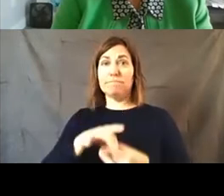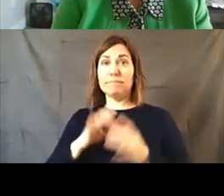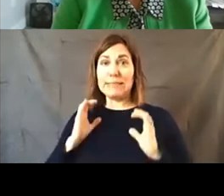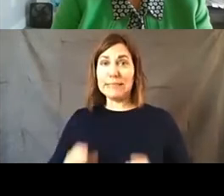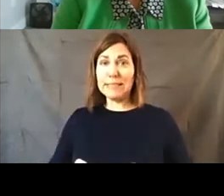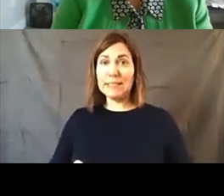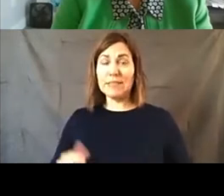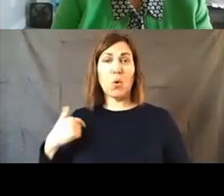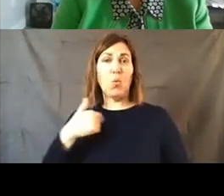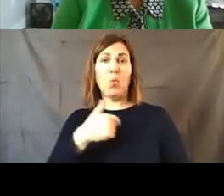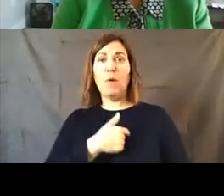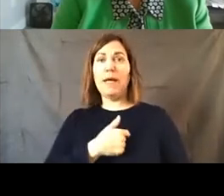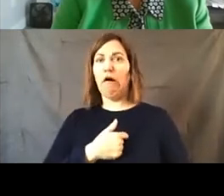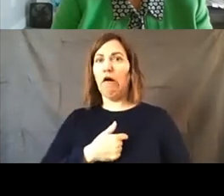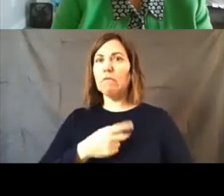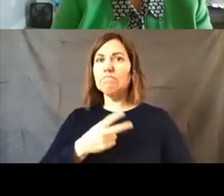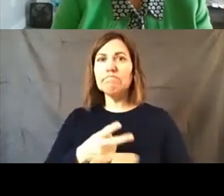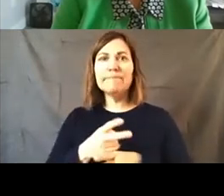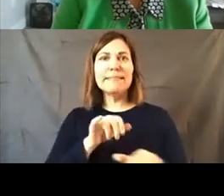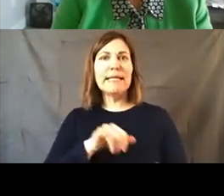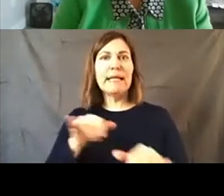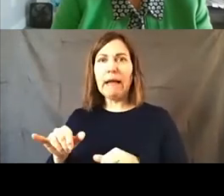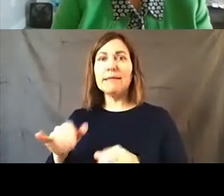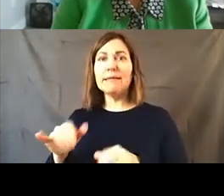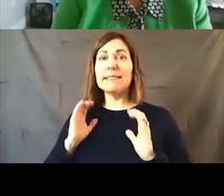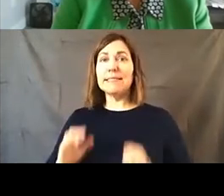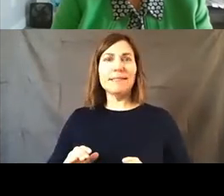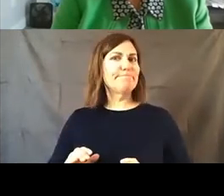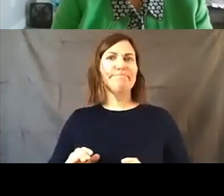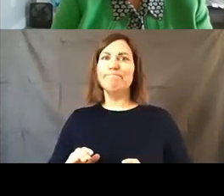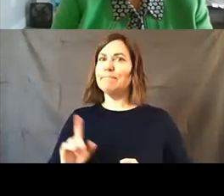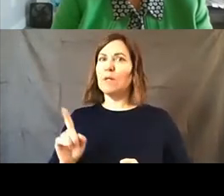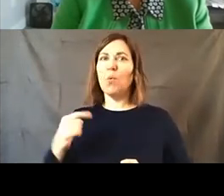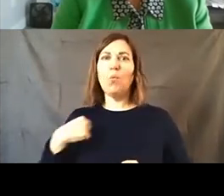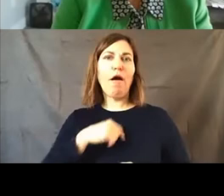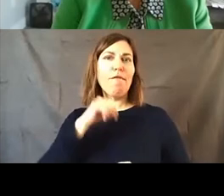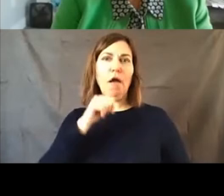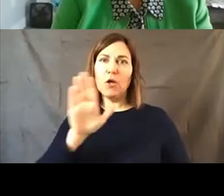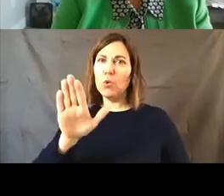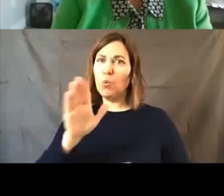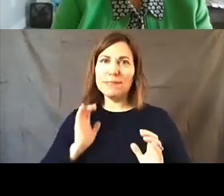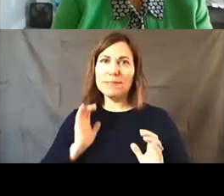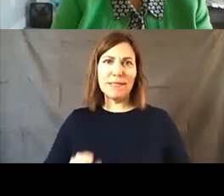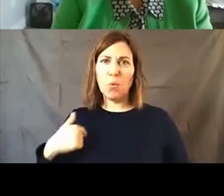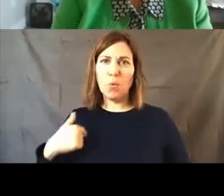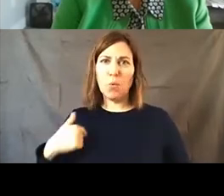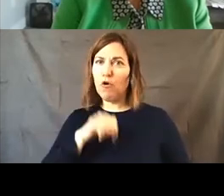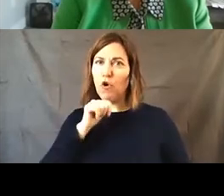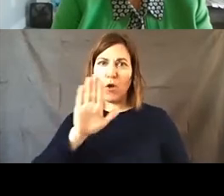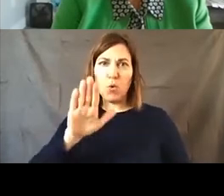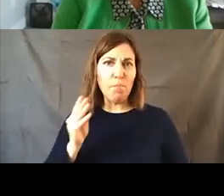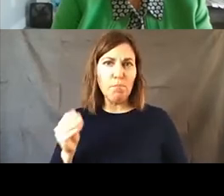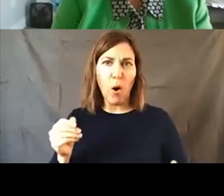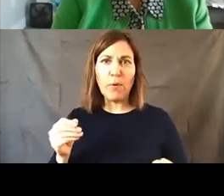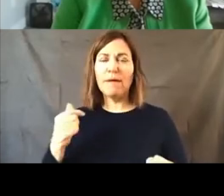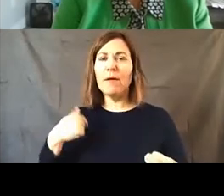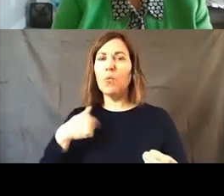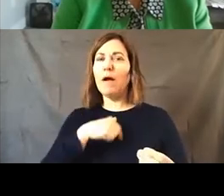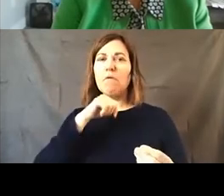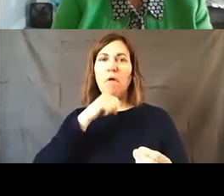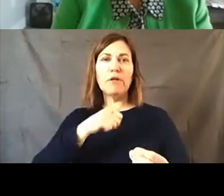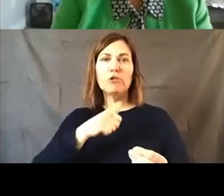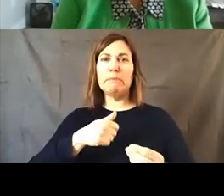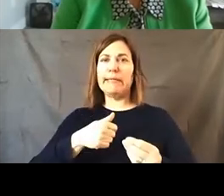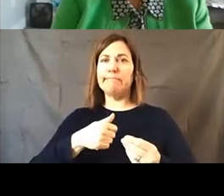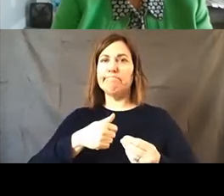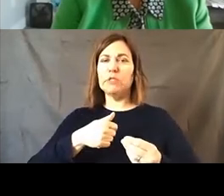we are your citizens. We are not your citizens. We are not property. We are not to be handled. We are not to be censured.